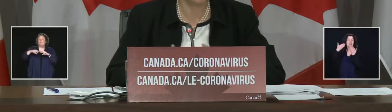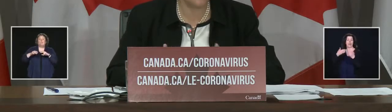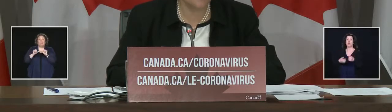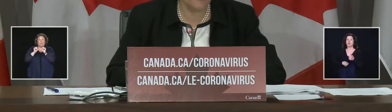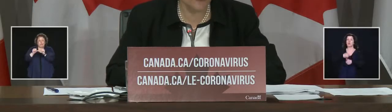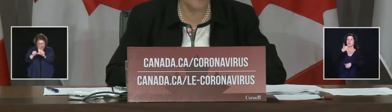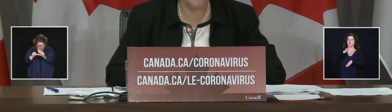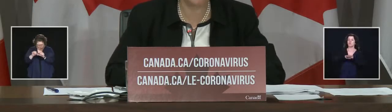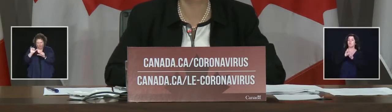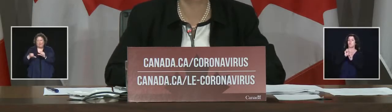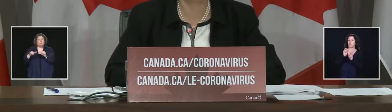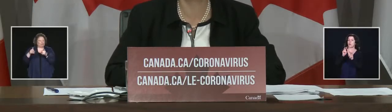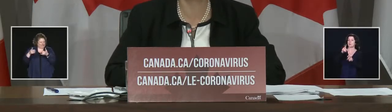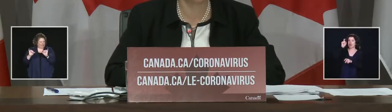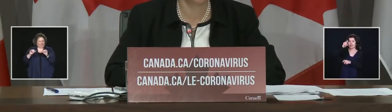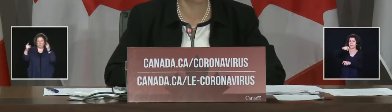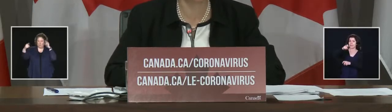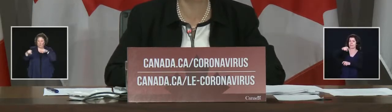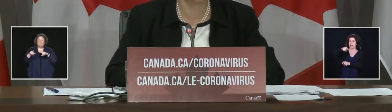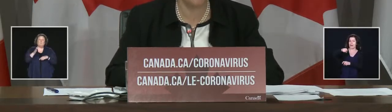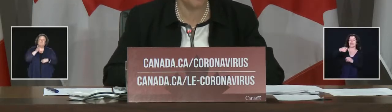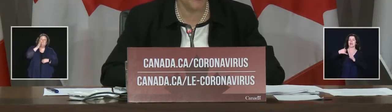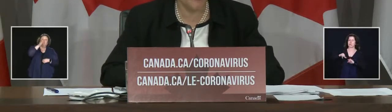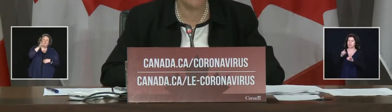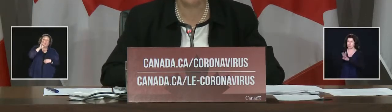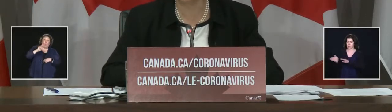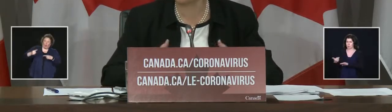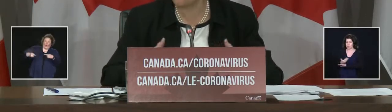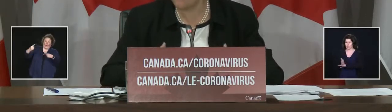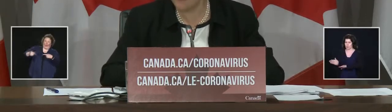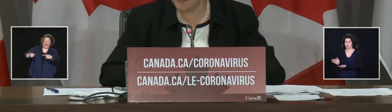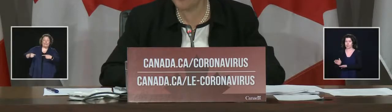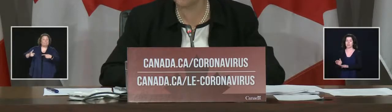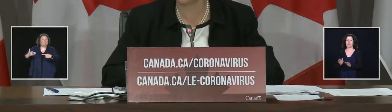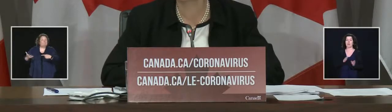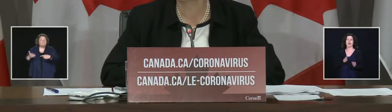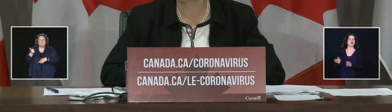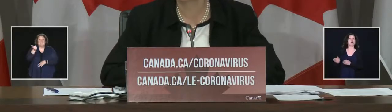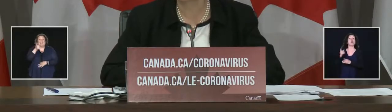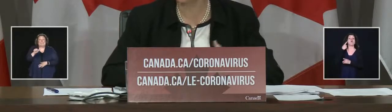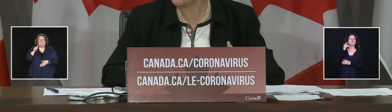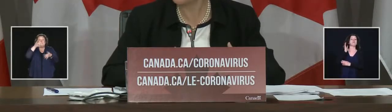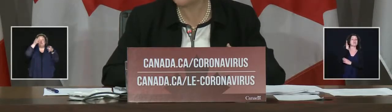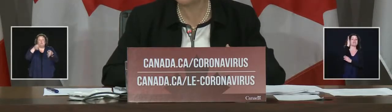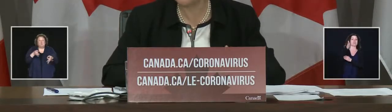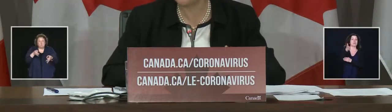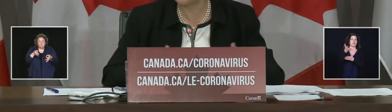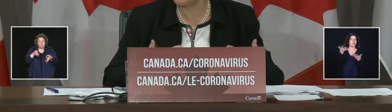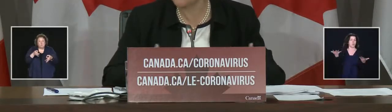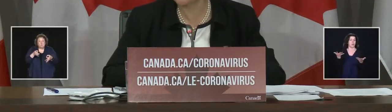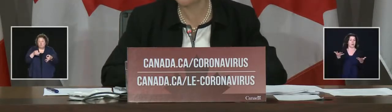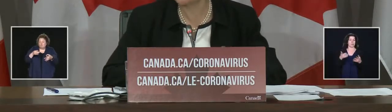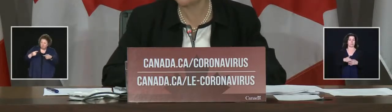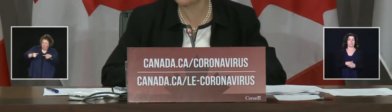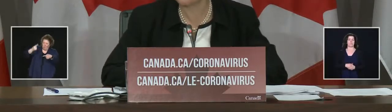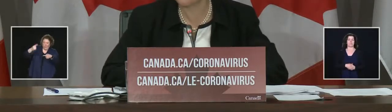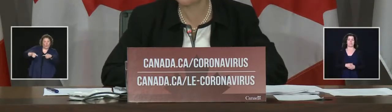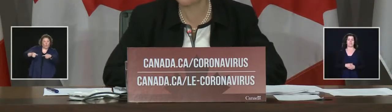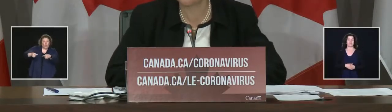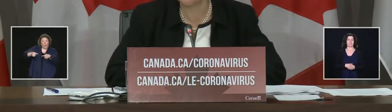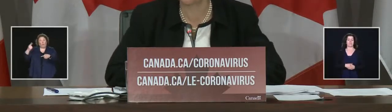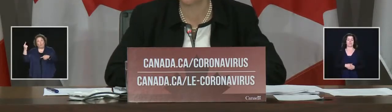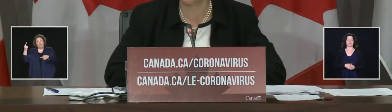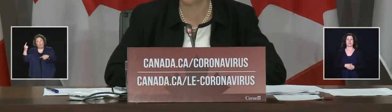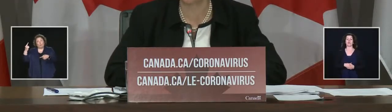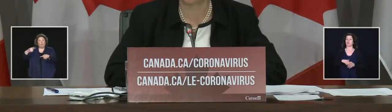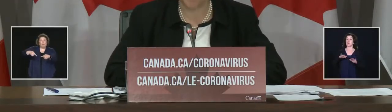me just remind everyone that decisions about our border will always be taken by Canadians in the